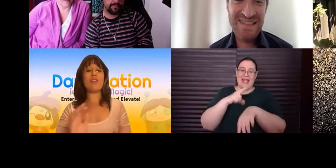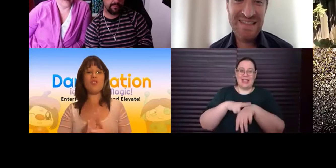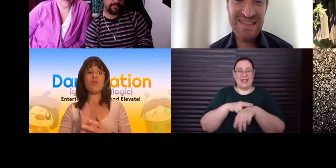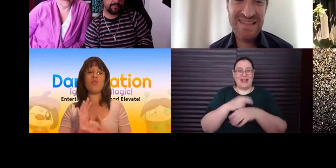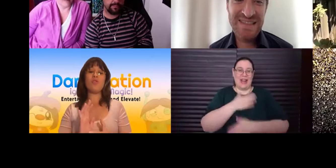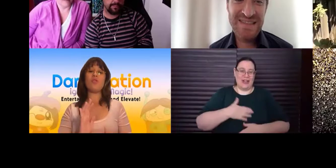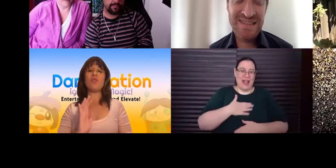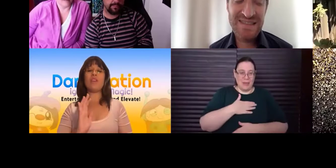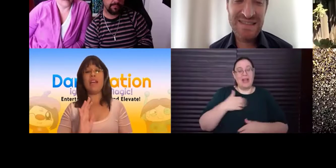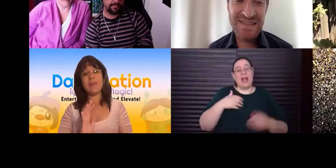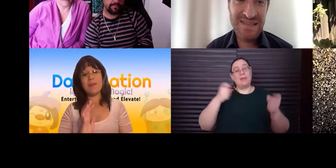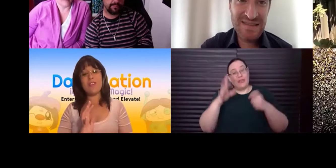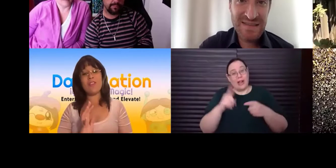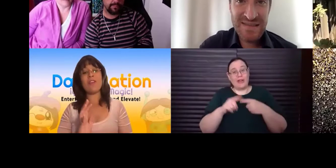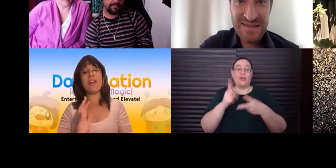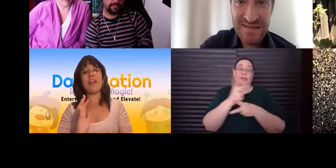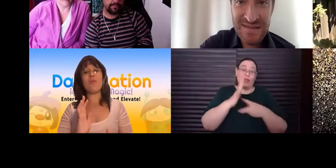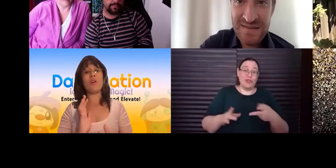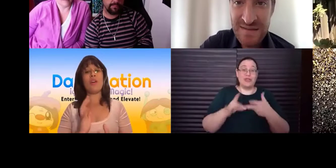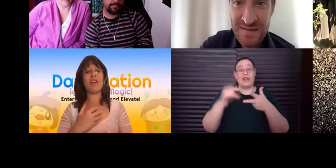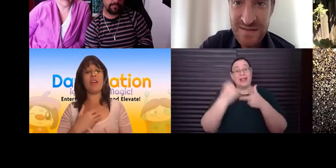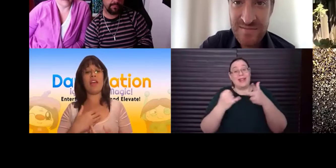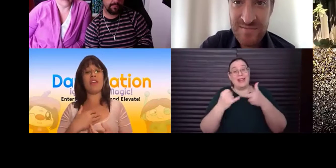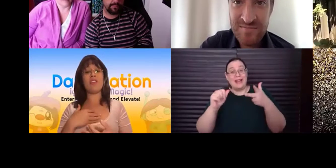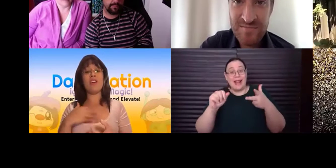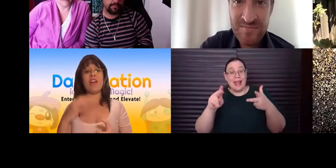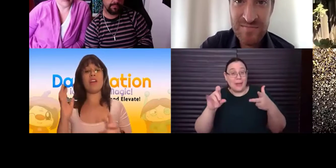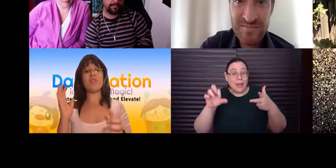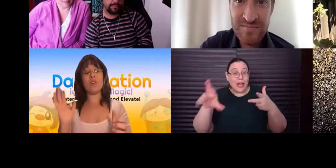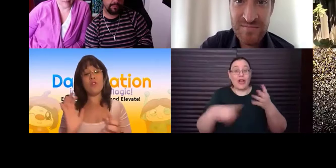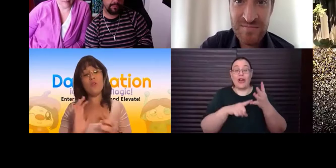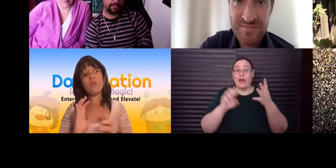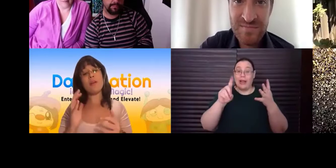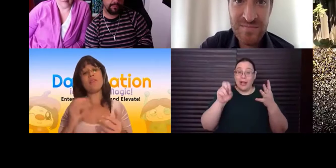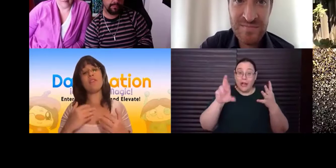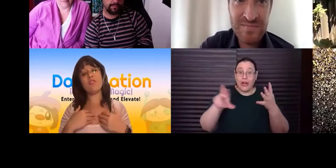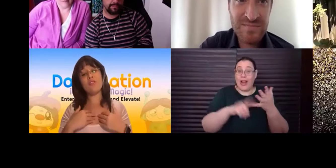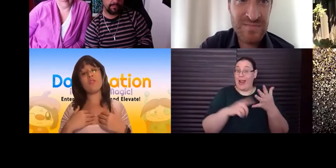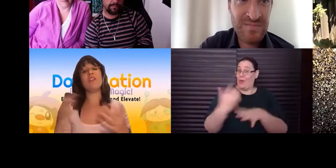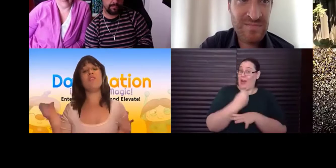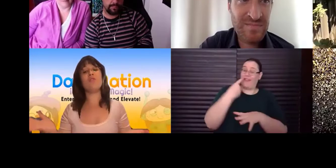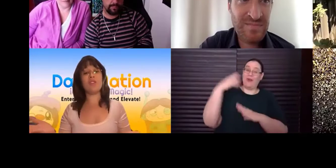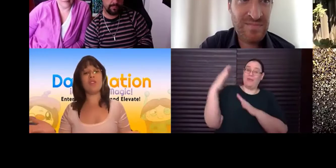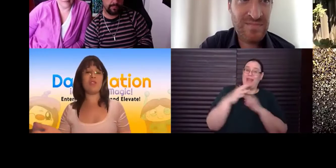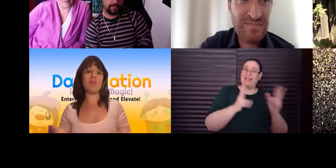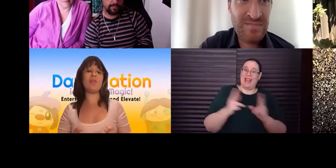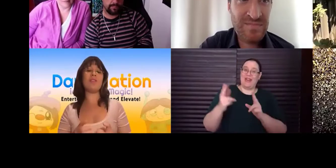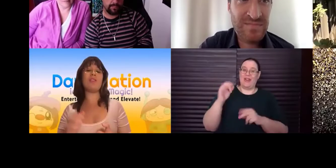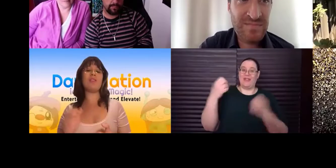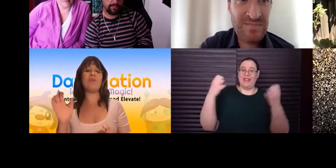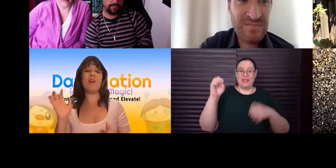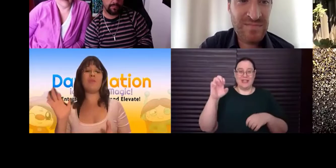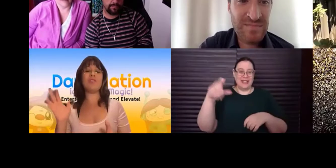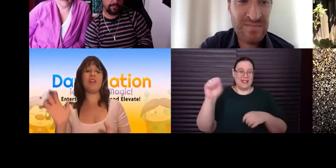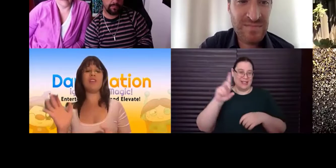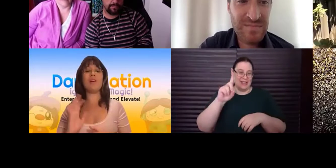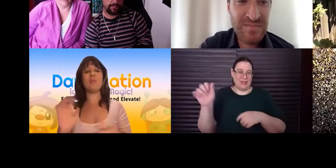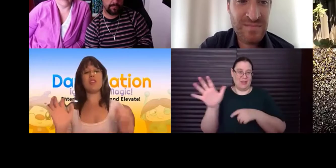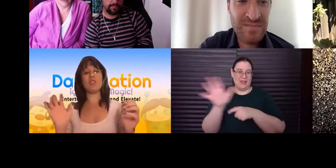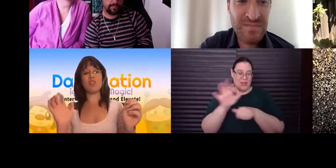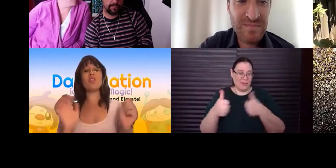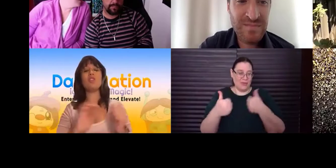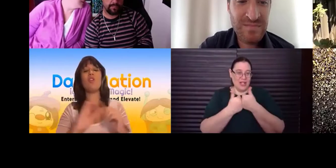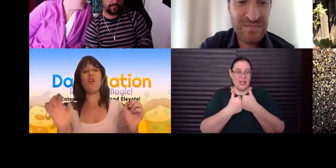the director, producer, lead animator, editor, and winner for Best Editor of the Easterseals Disability Film